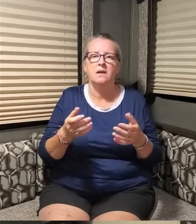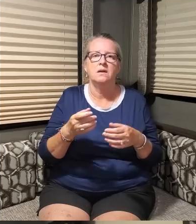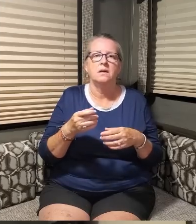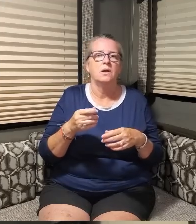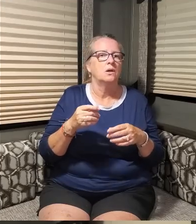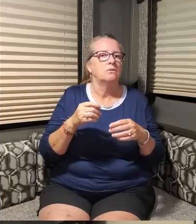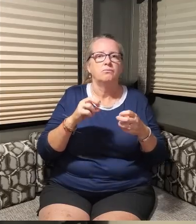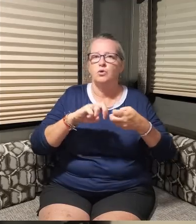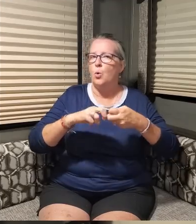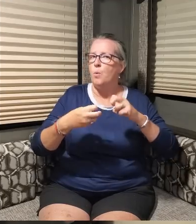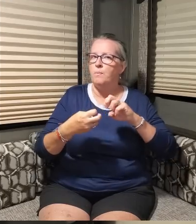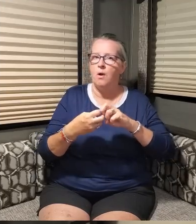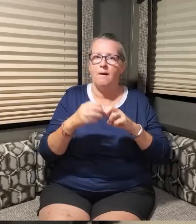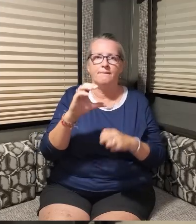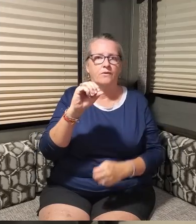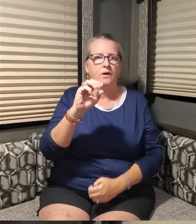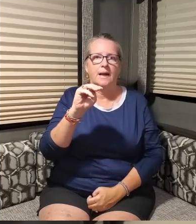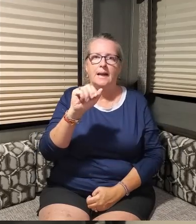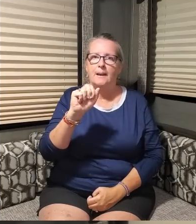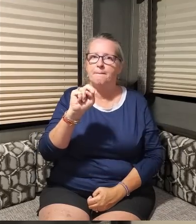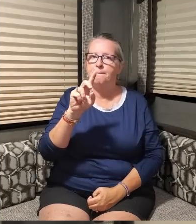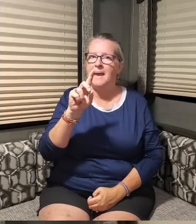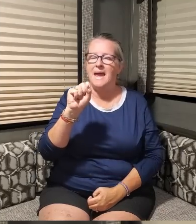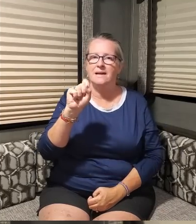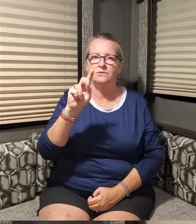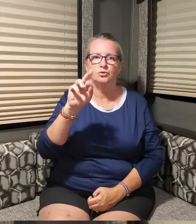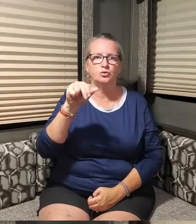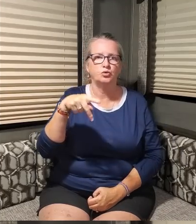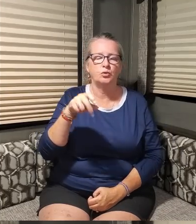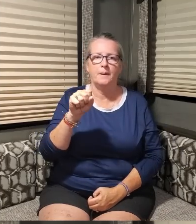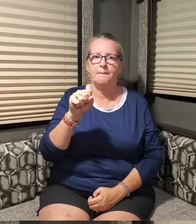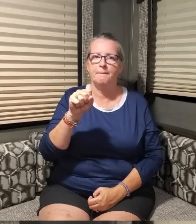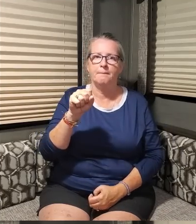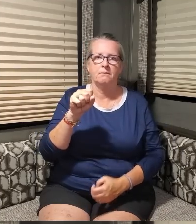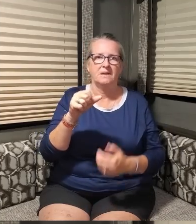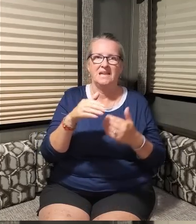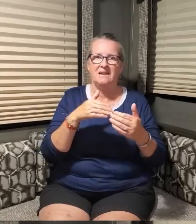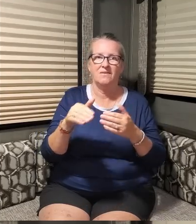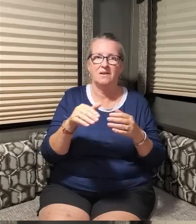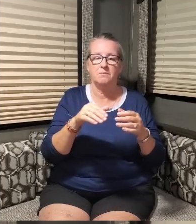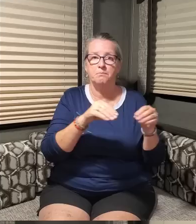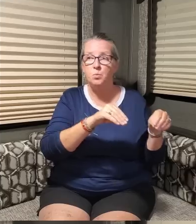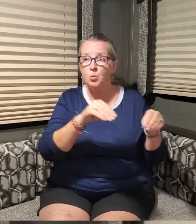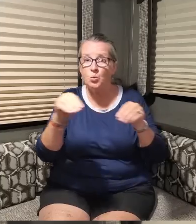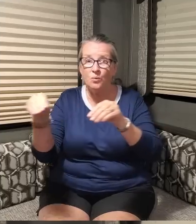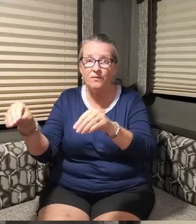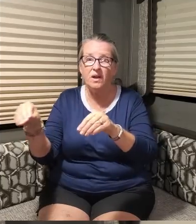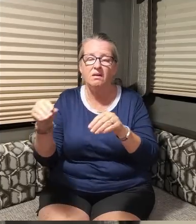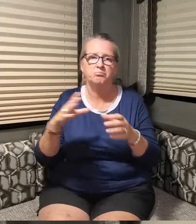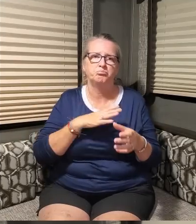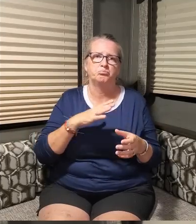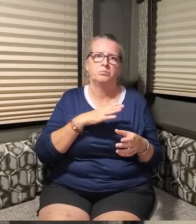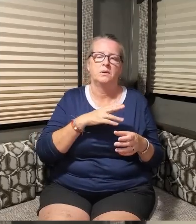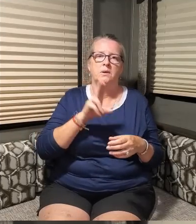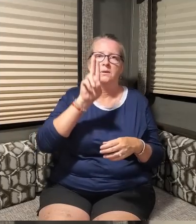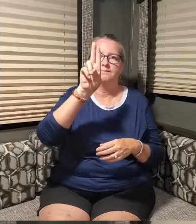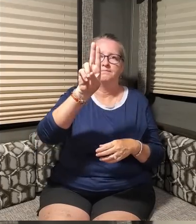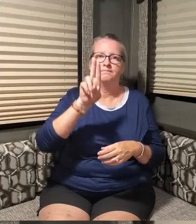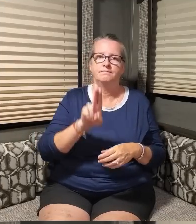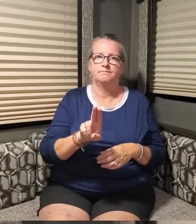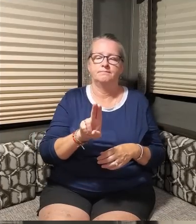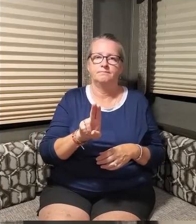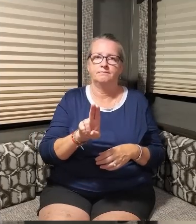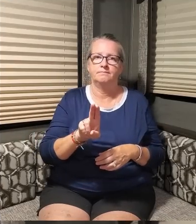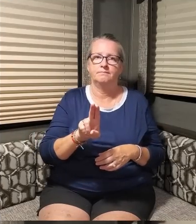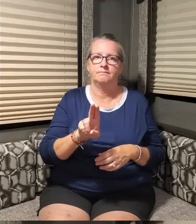But this is no problem for a command strip. And even with the the moving of the trailer and stuff. So 2 command strips,